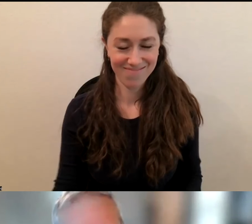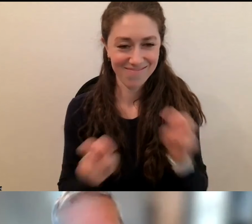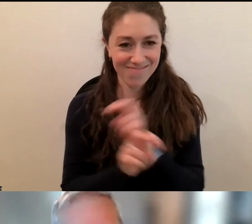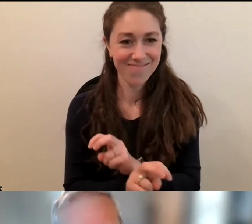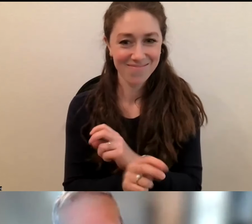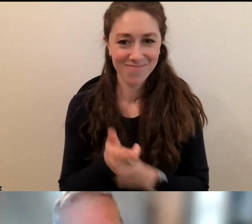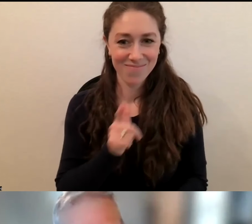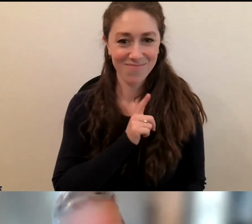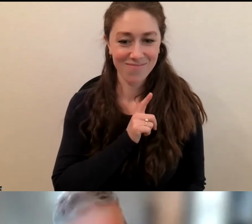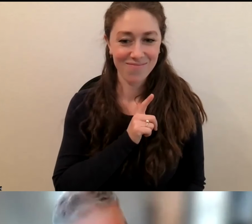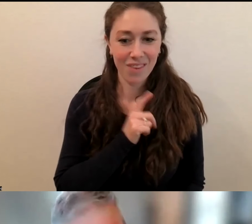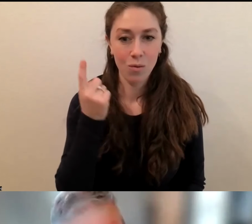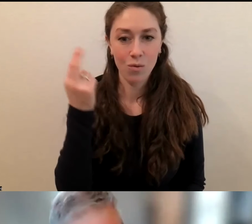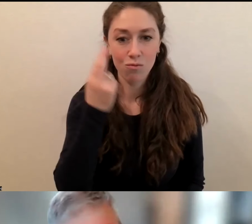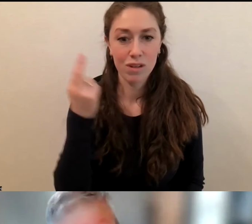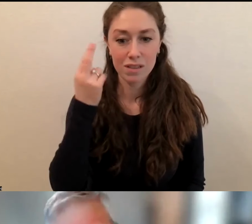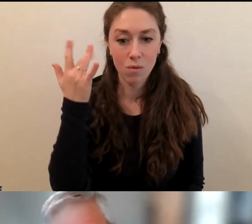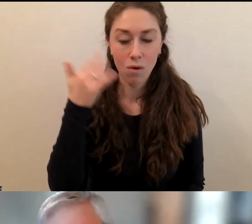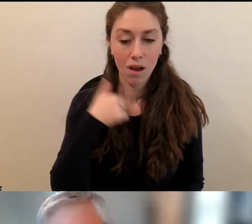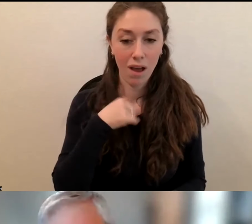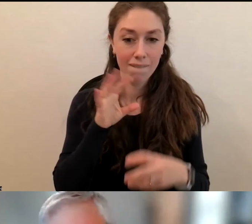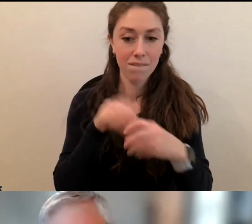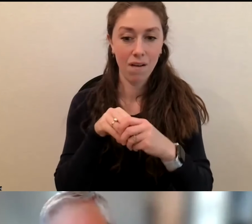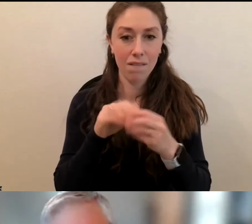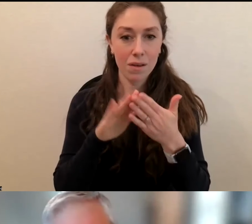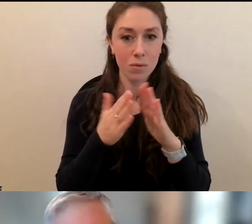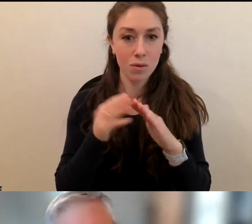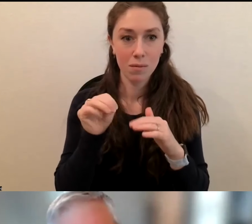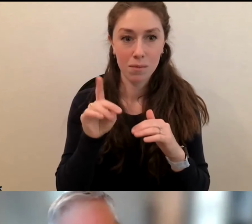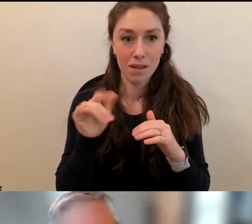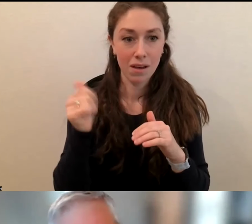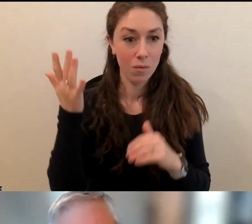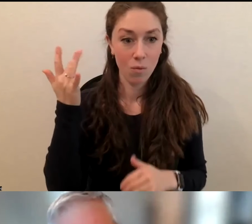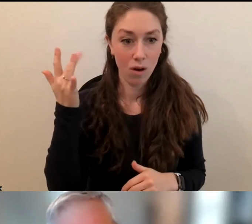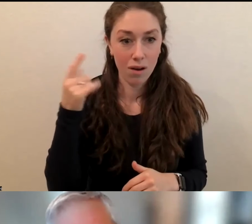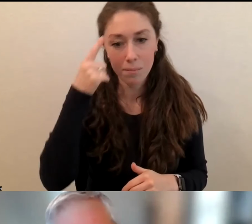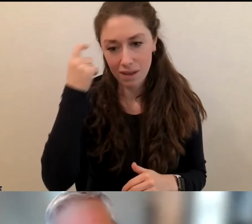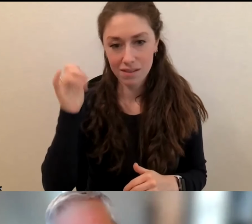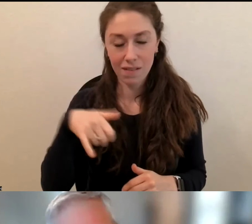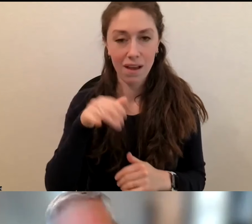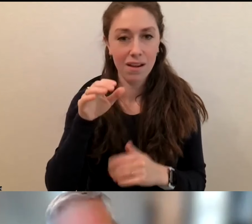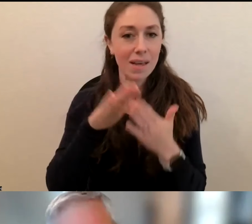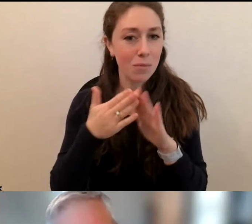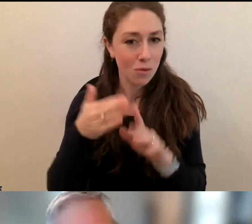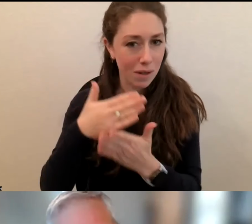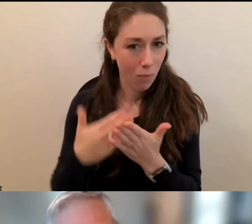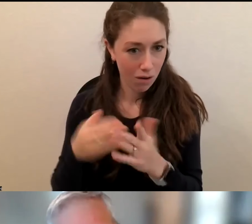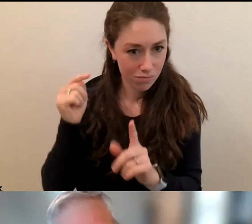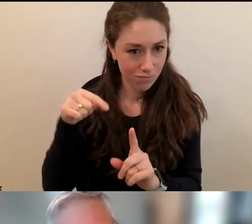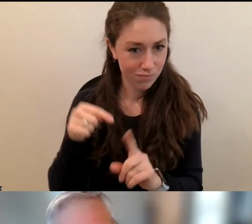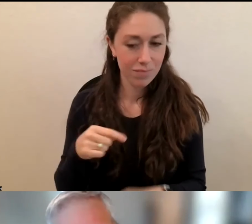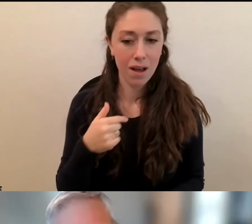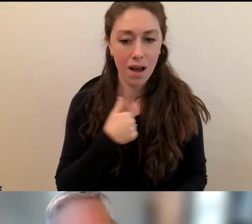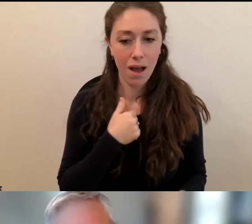the reason I wound up kind of getting involved in community media was because of the community part of it. I